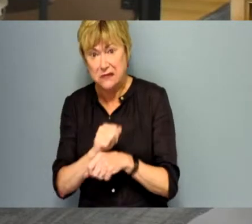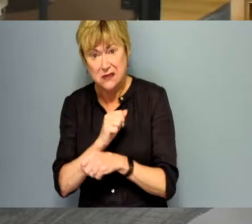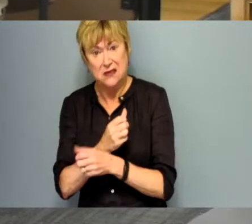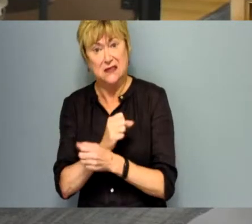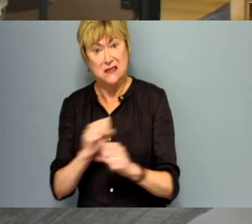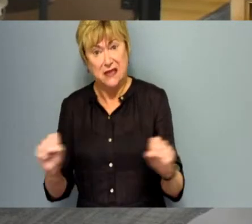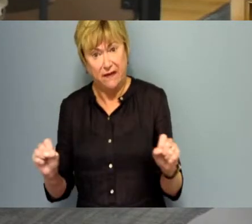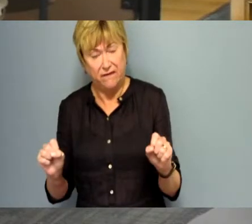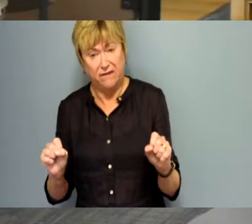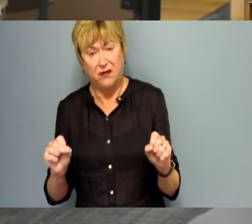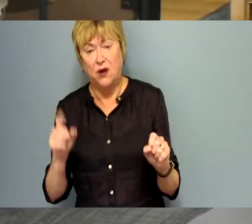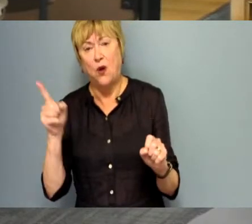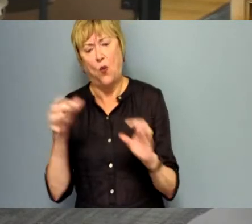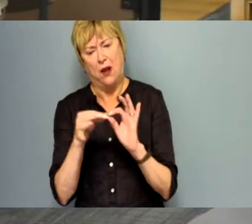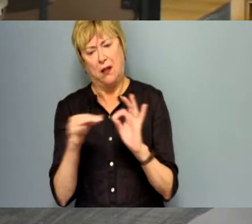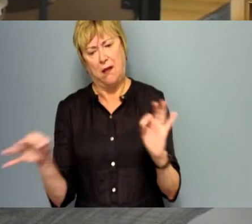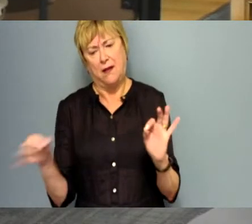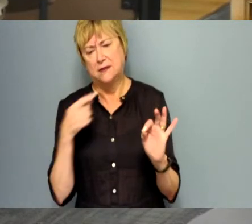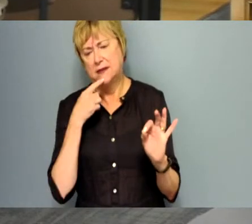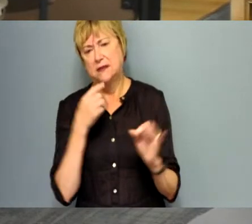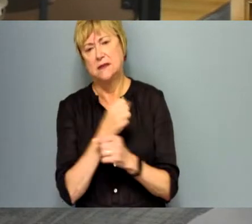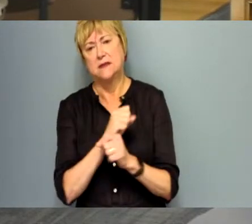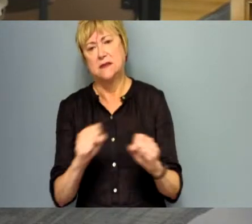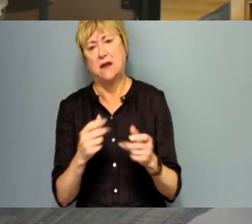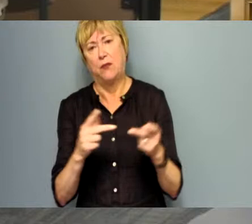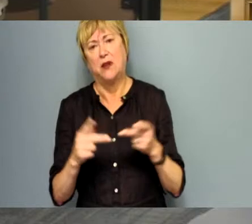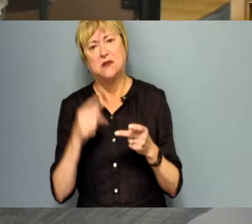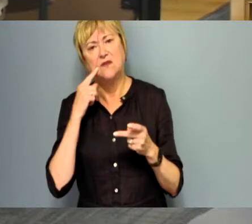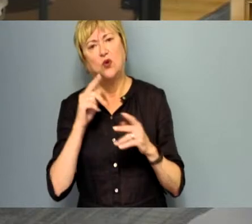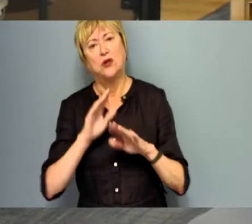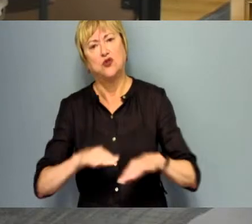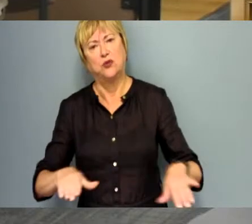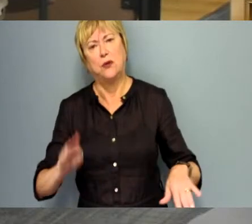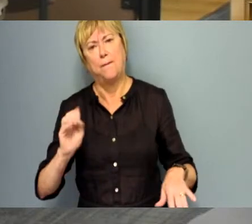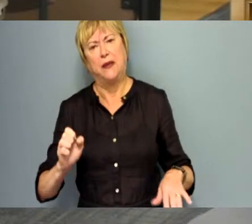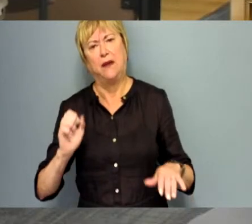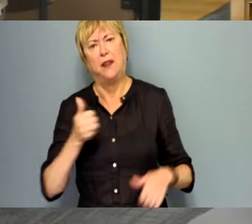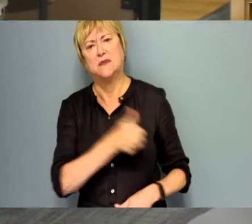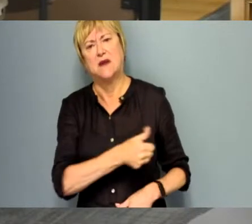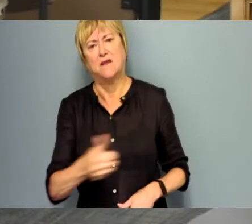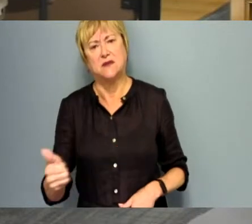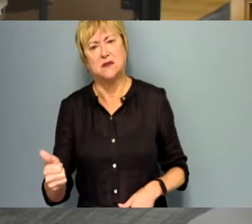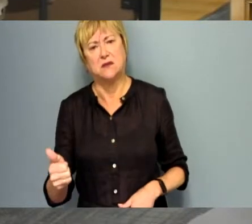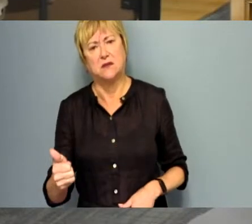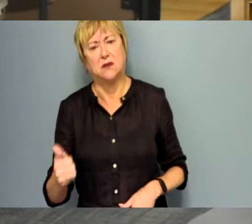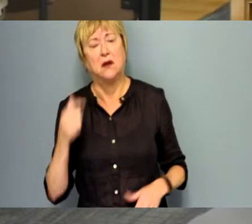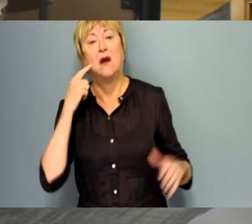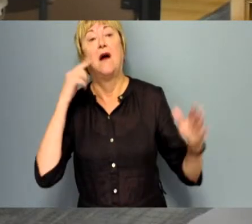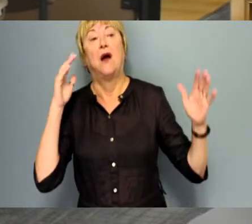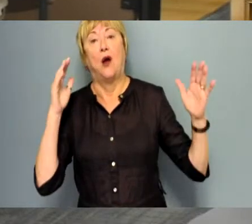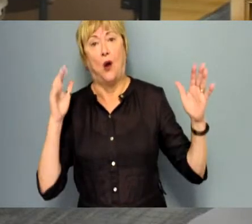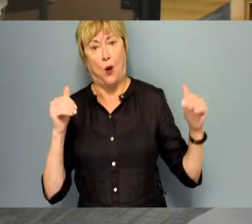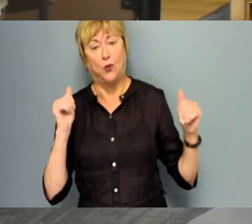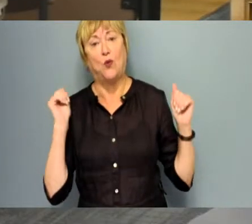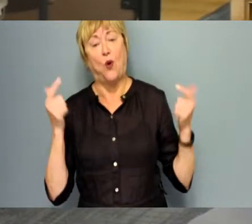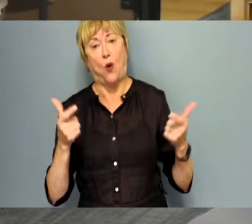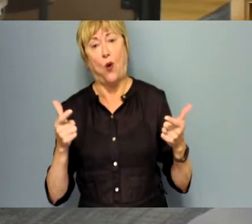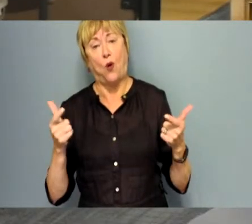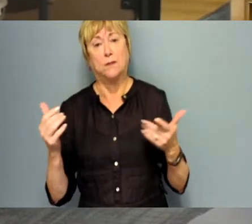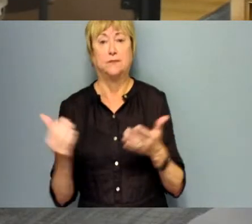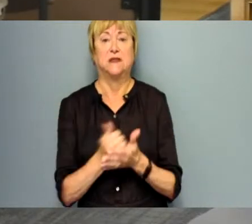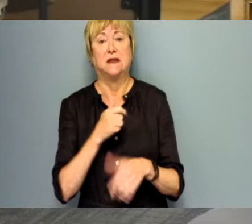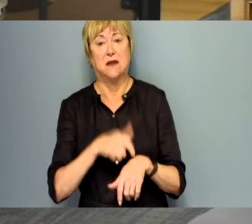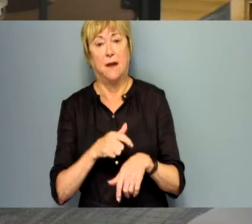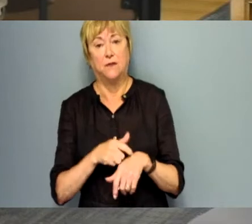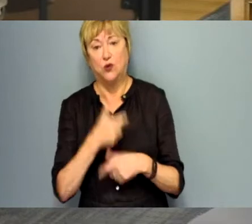where it says, it's a safe place for children to be themselves, I hope you all take the time to go watch the